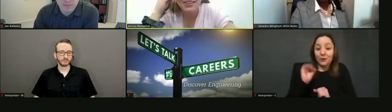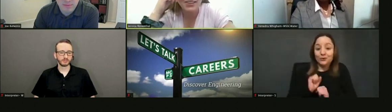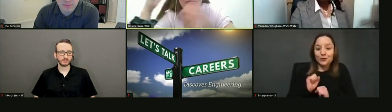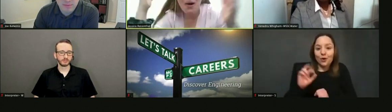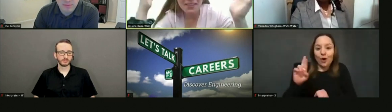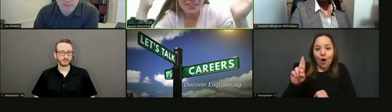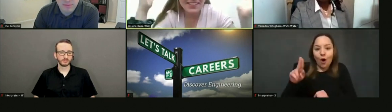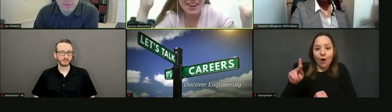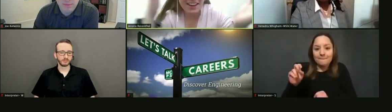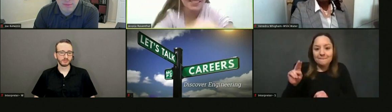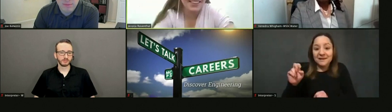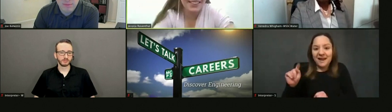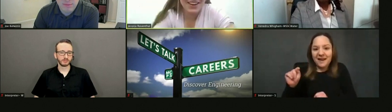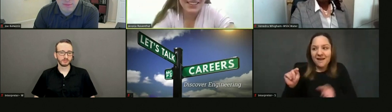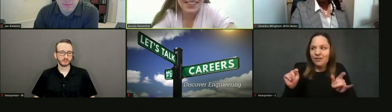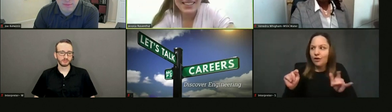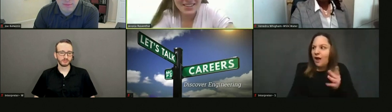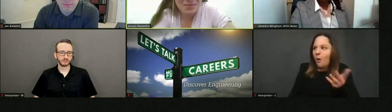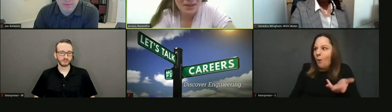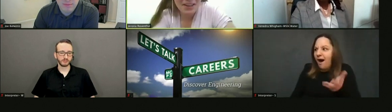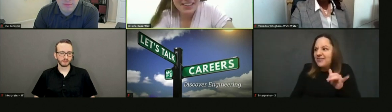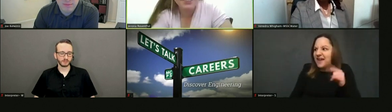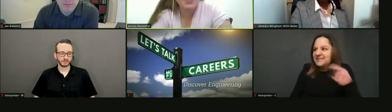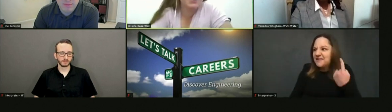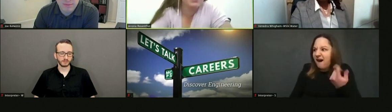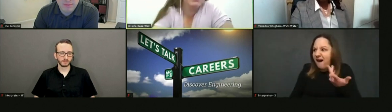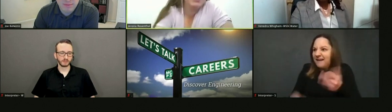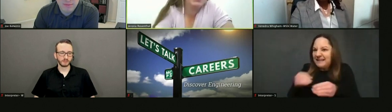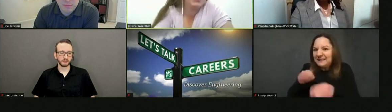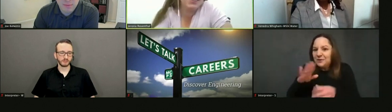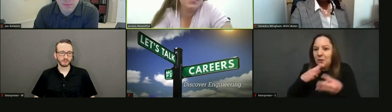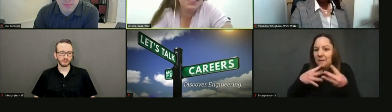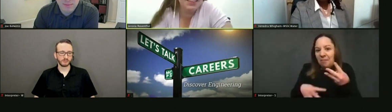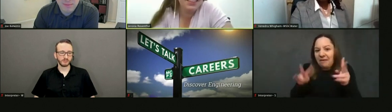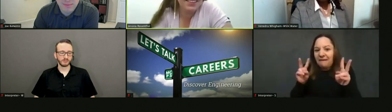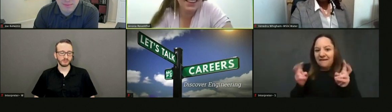ARPANET, and they're all like, what? That's nuts. That's crazy. It's in your blood.